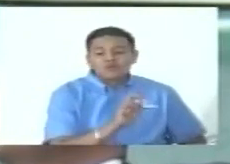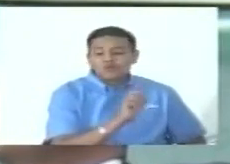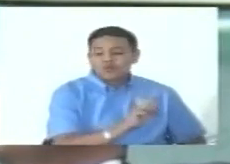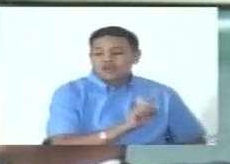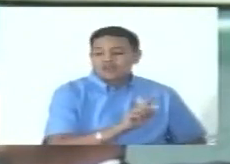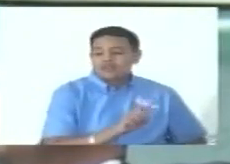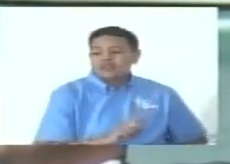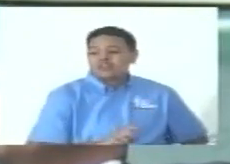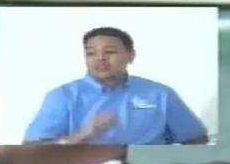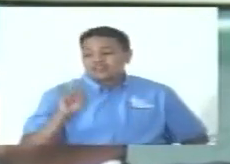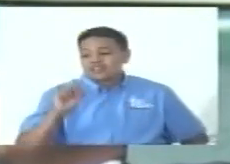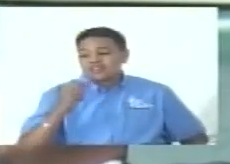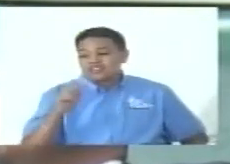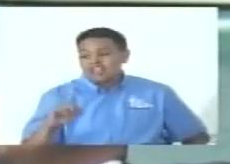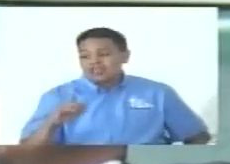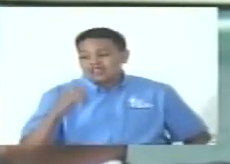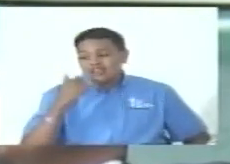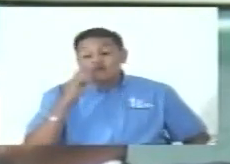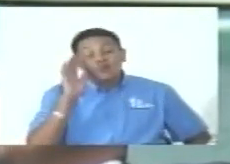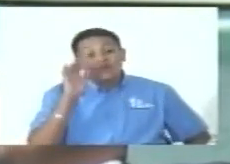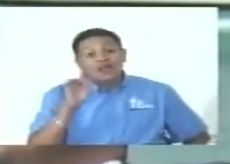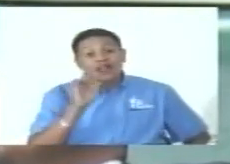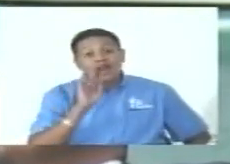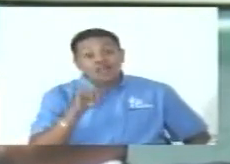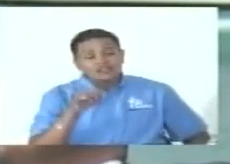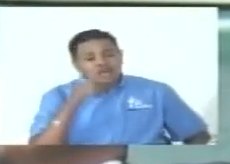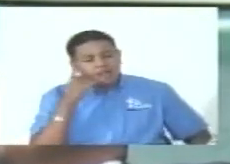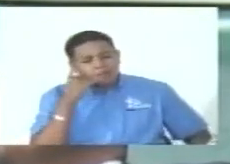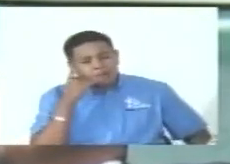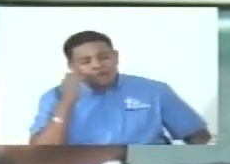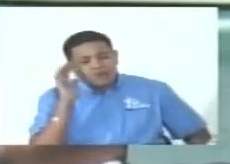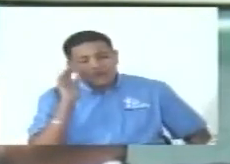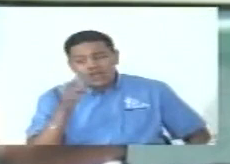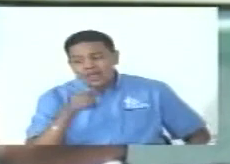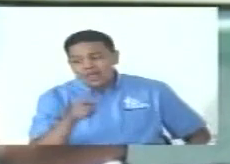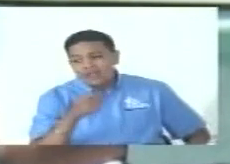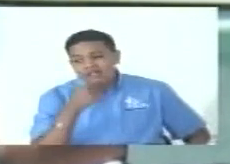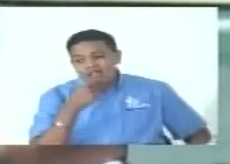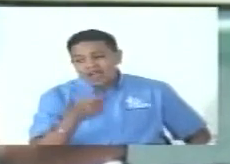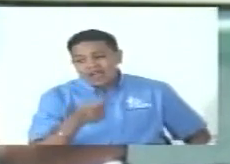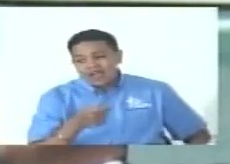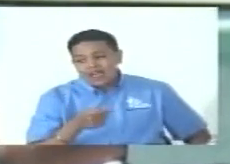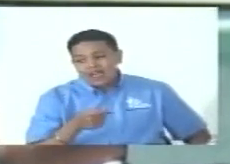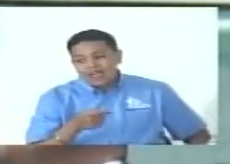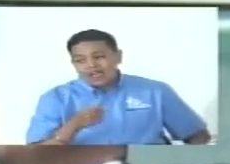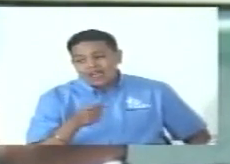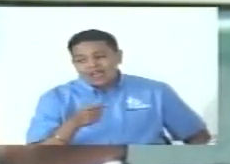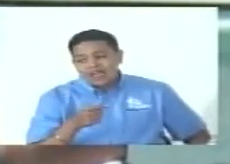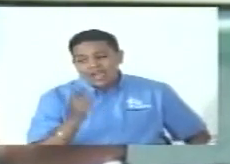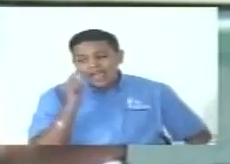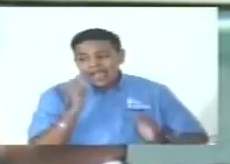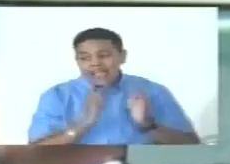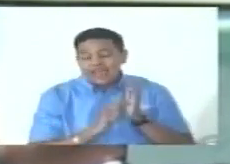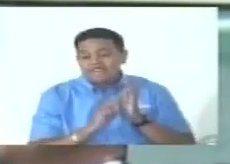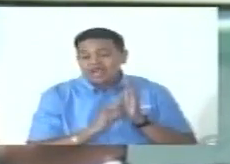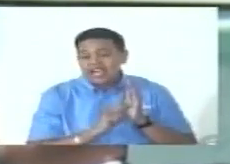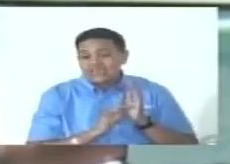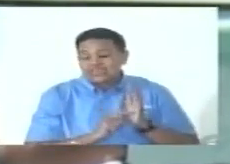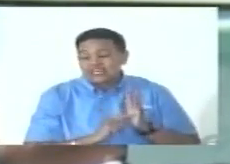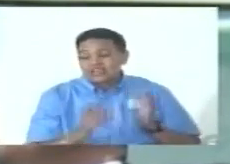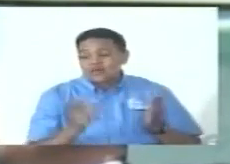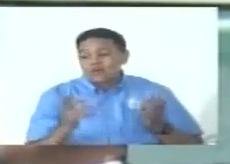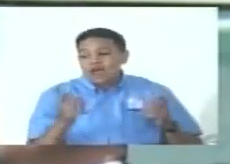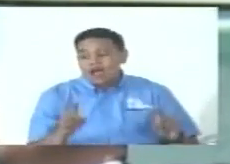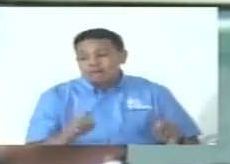5, 4, 3, 2, 1. Shiny is going to be on the phone and she's going to be investigating what